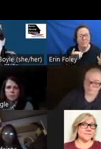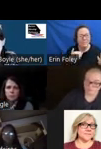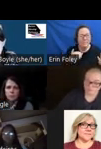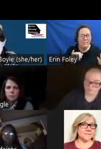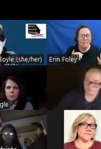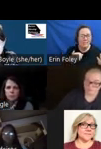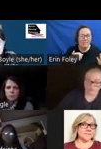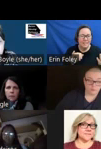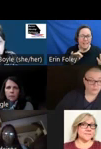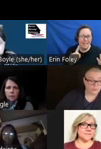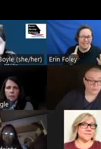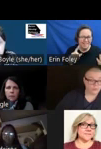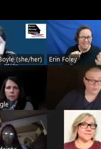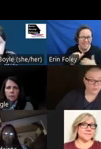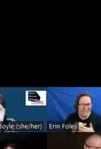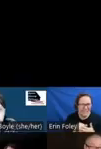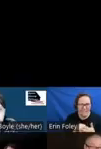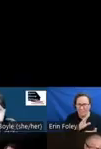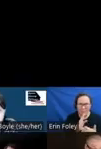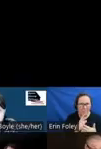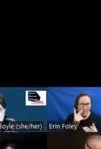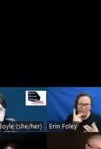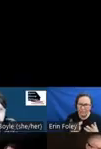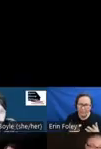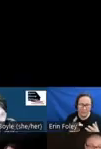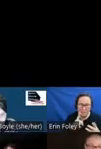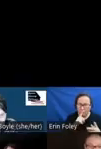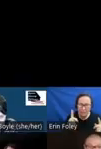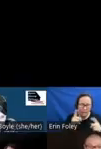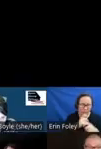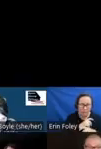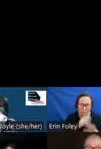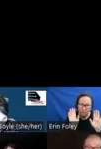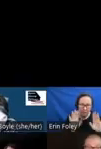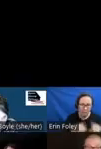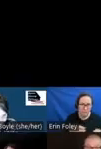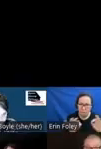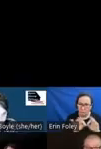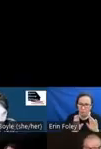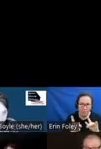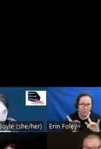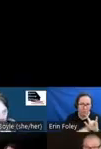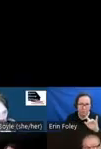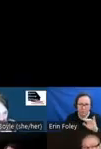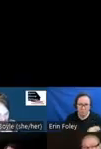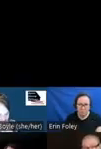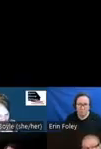seen anybody use one, and they're really complicated. So for the sake of time, I'm going to skip them.